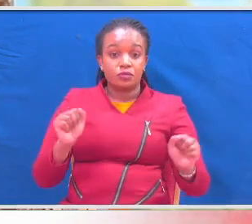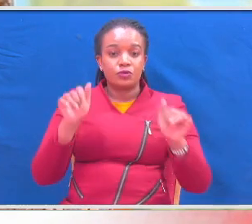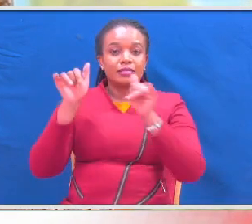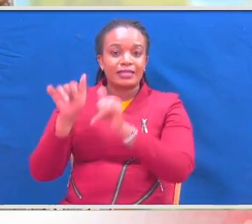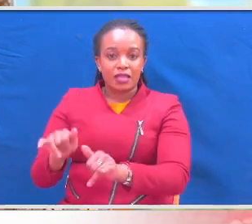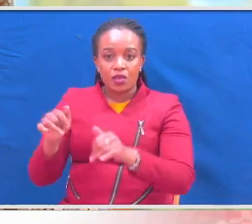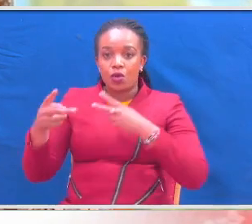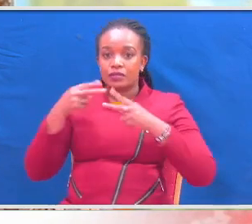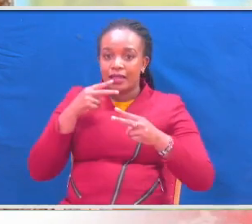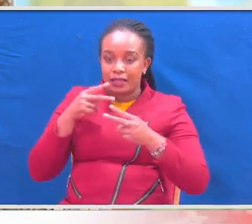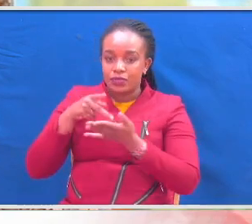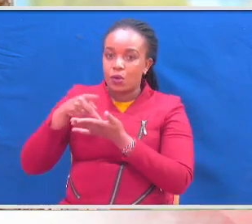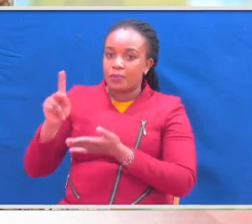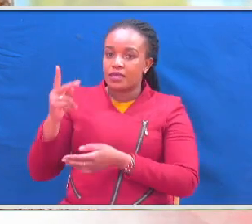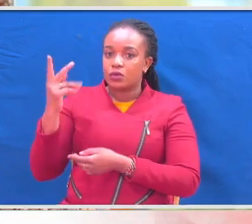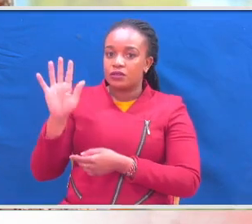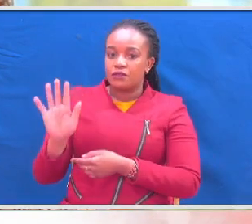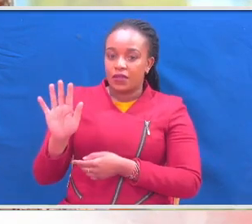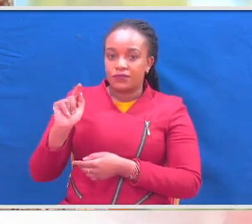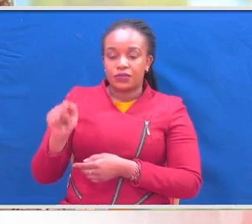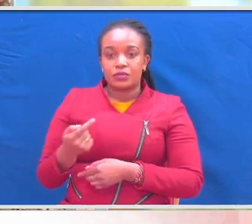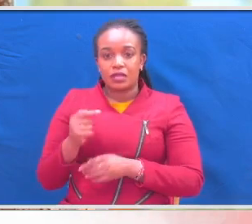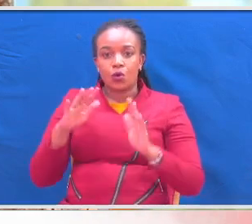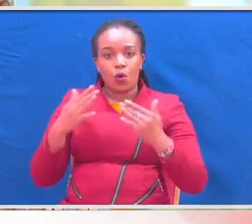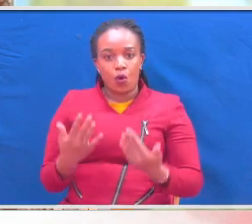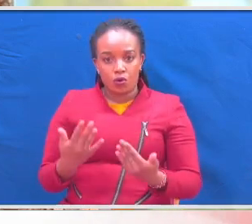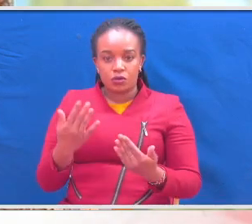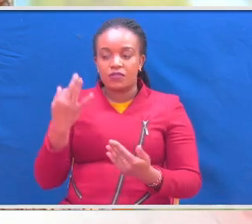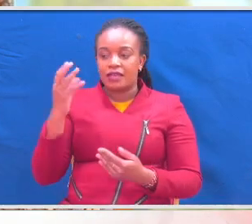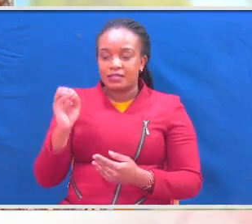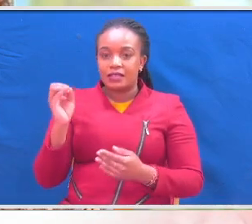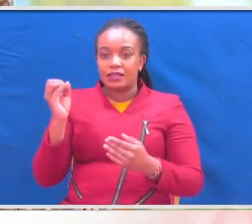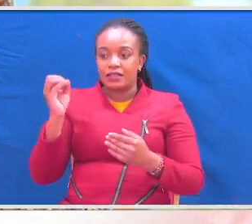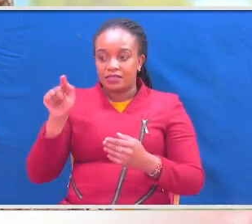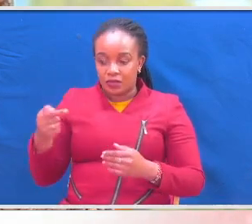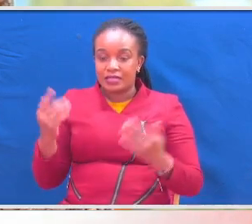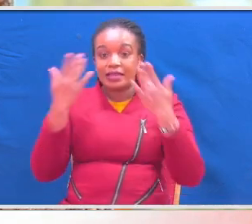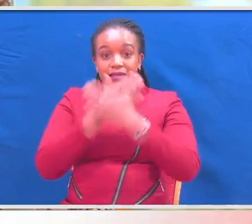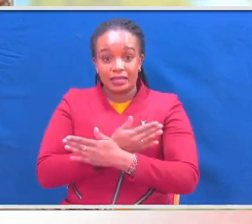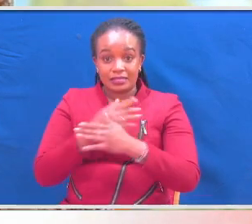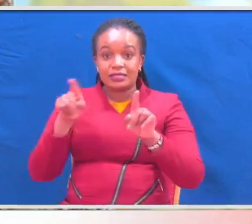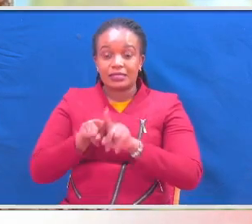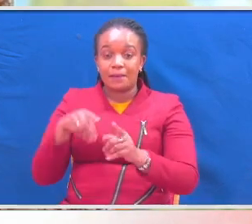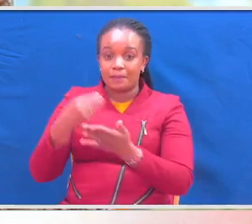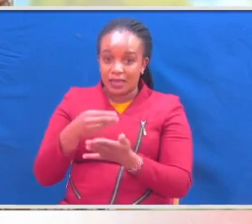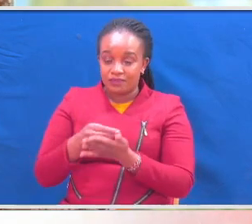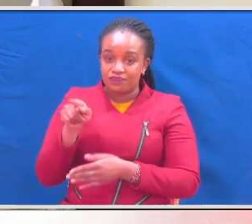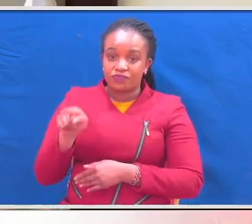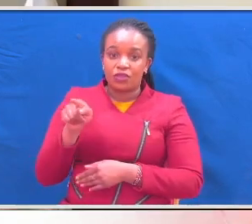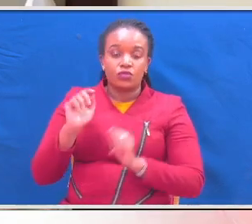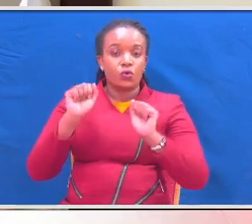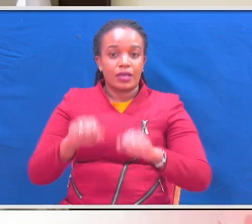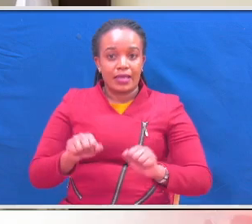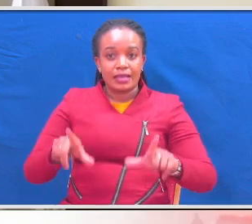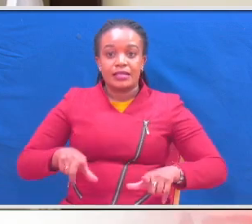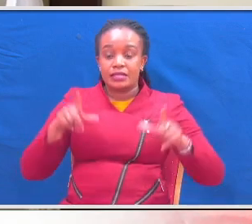pay 25,000 a night or 30,000 a night, and this is the same amount of money that you'd stay in an apartment